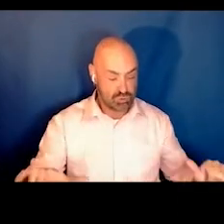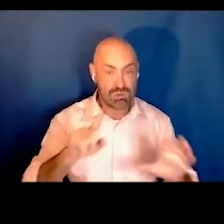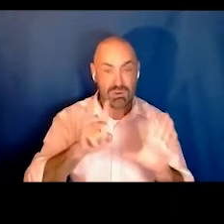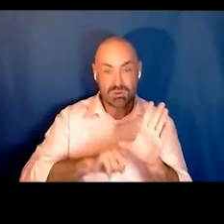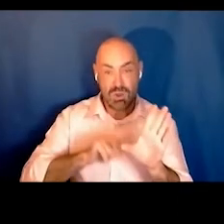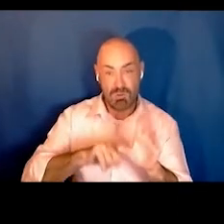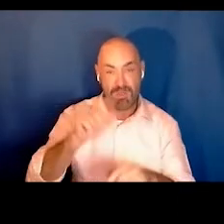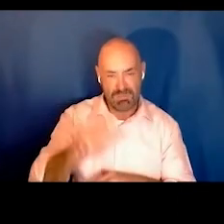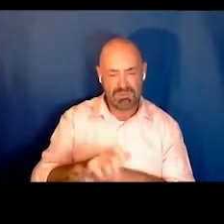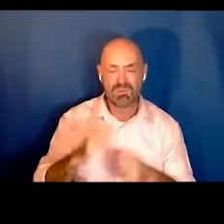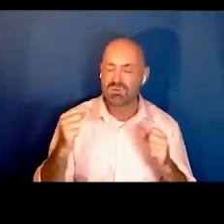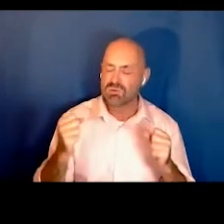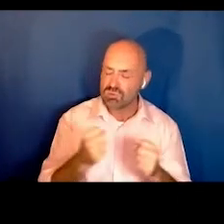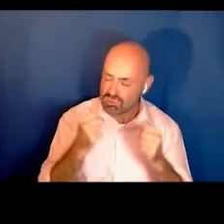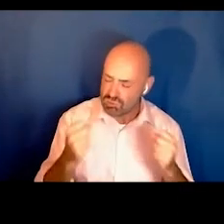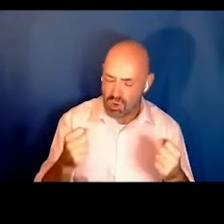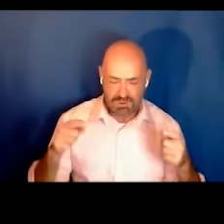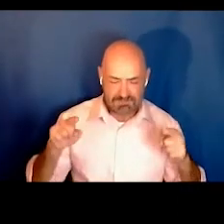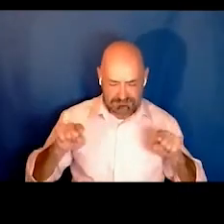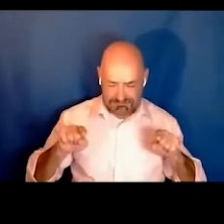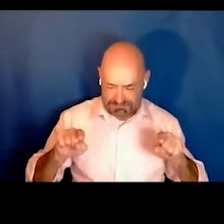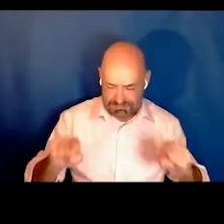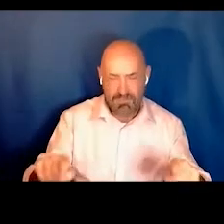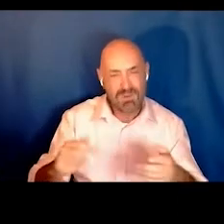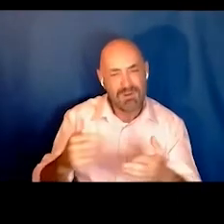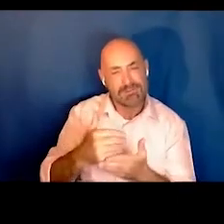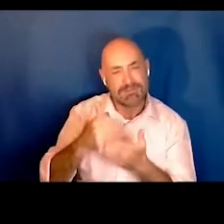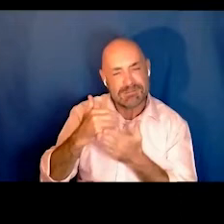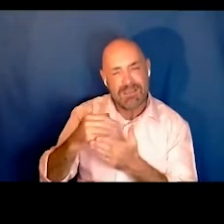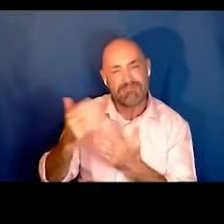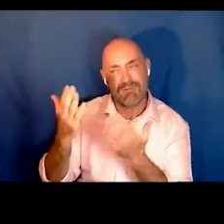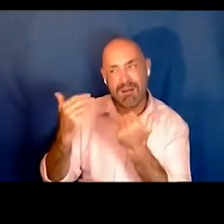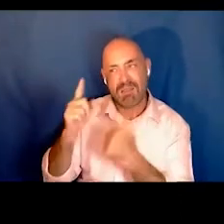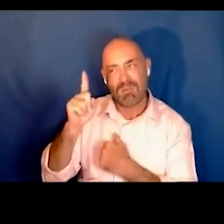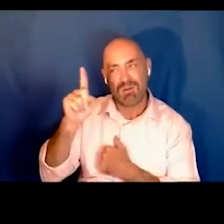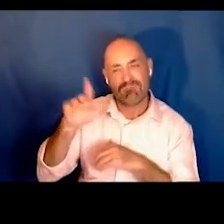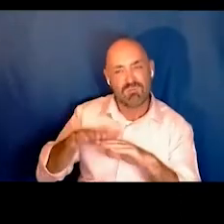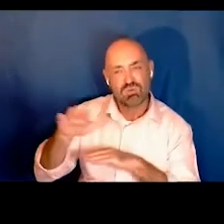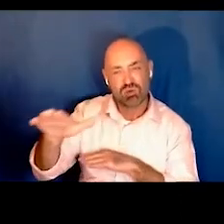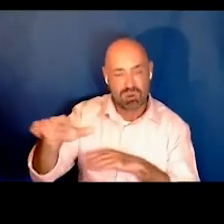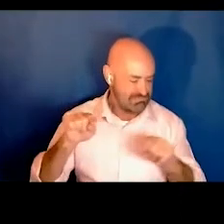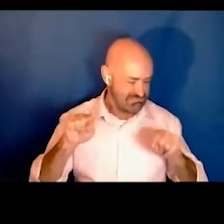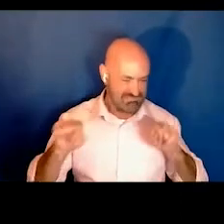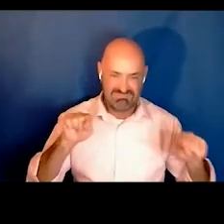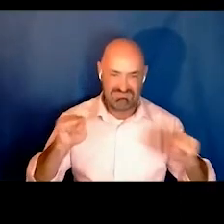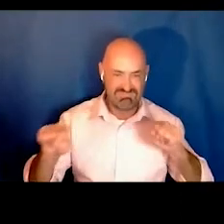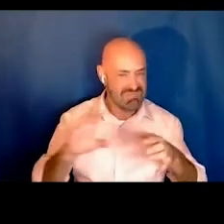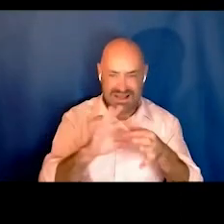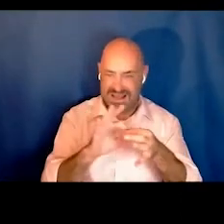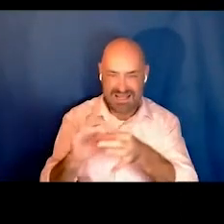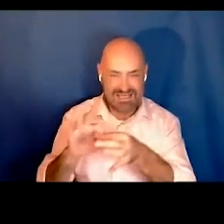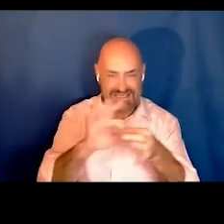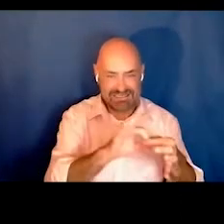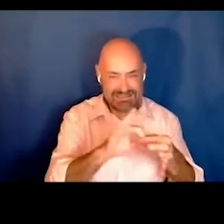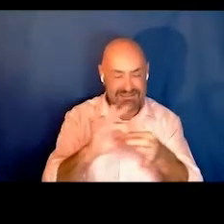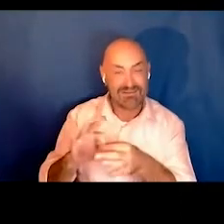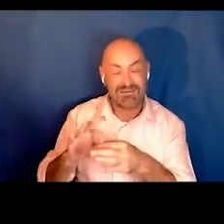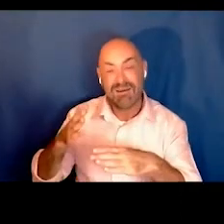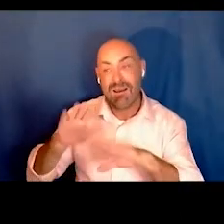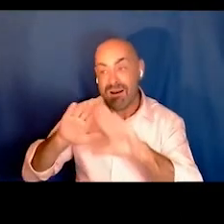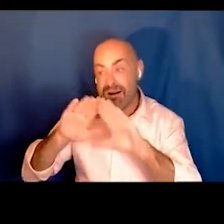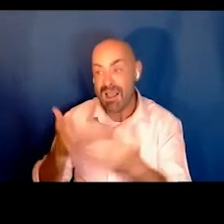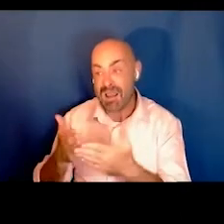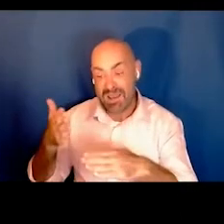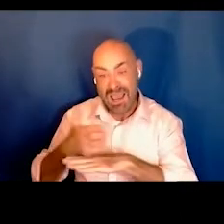is strongly synergistic with what we need for a safer climate future. I hope I've shown you that climate action is mental